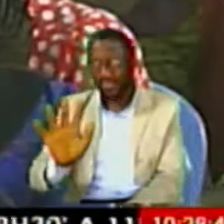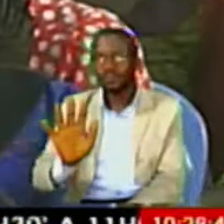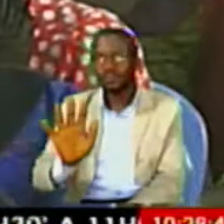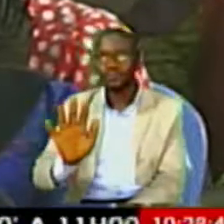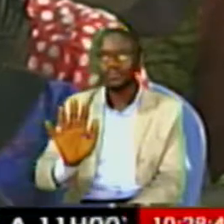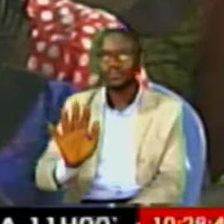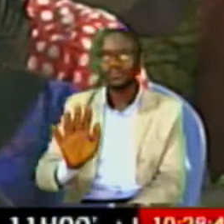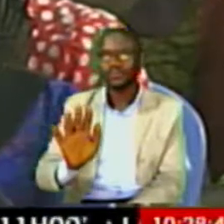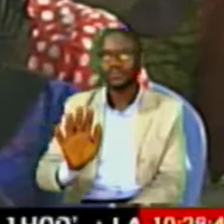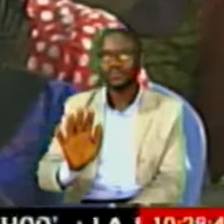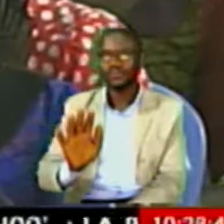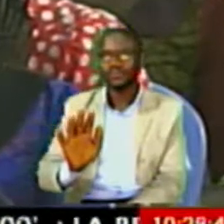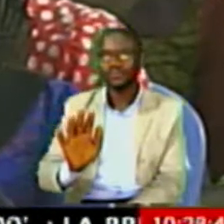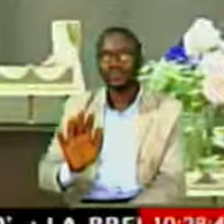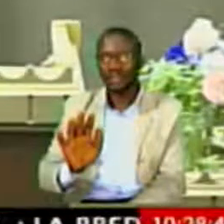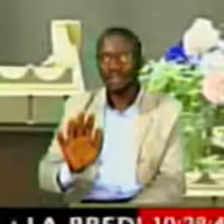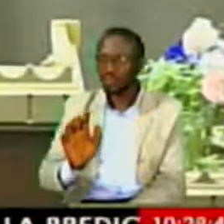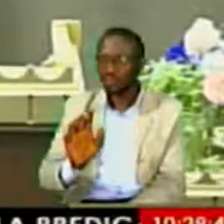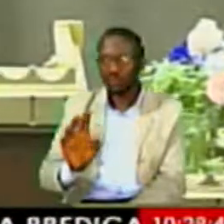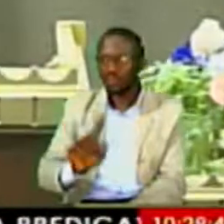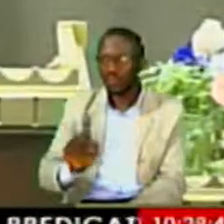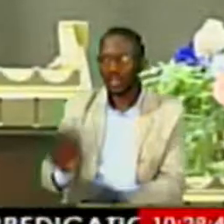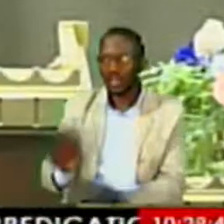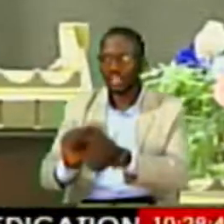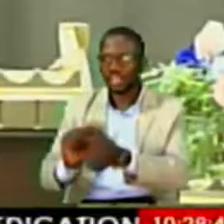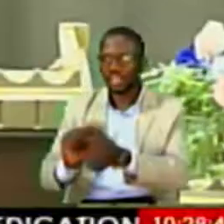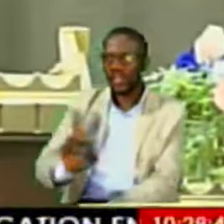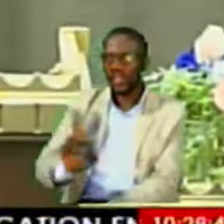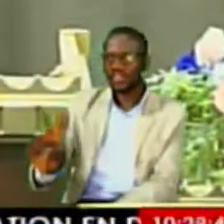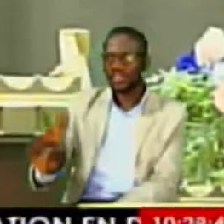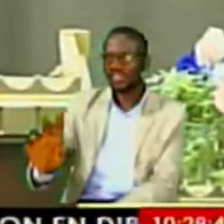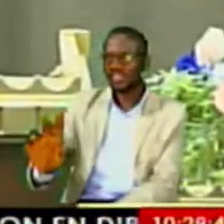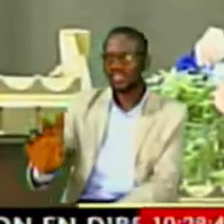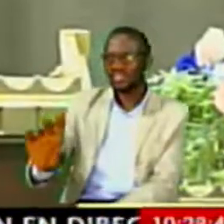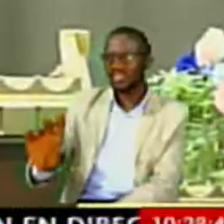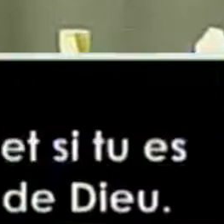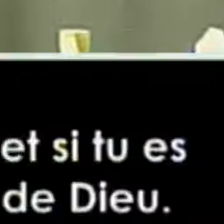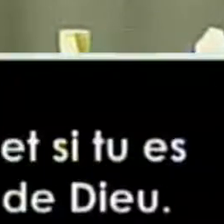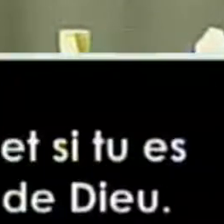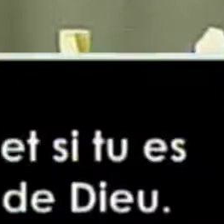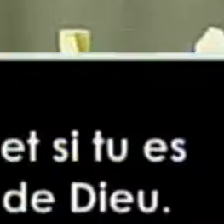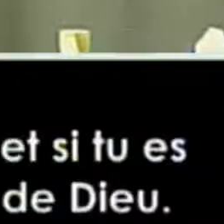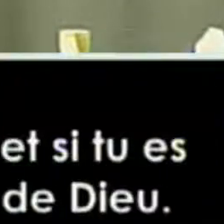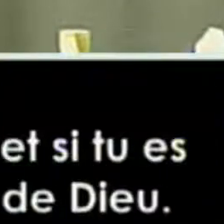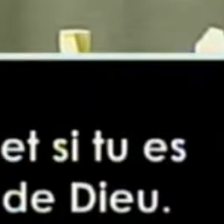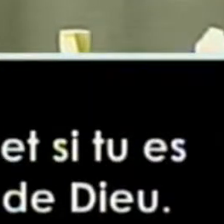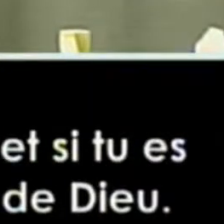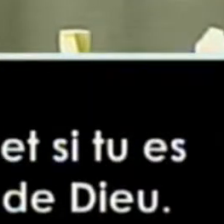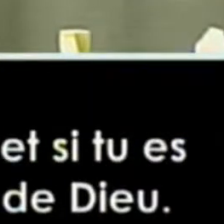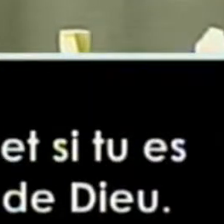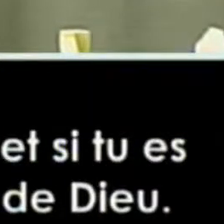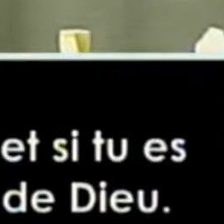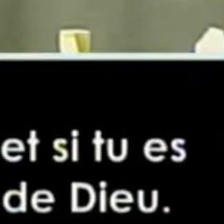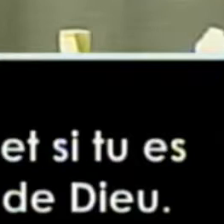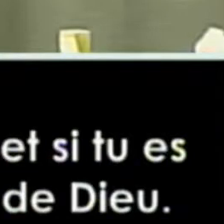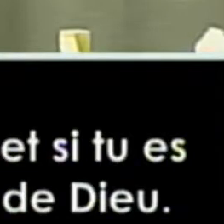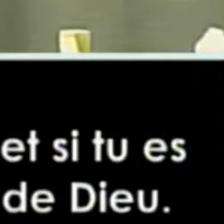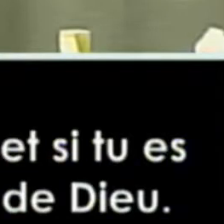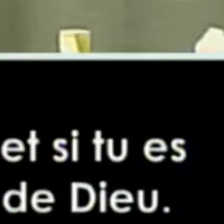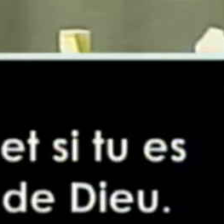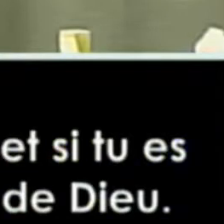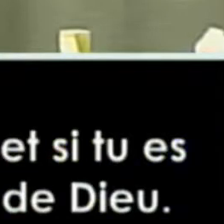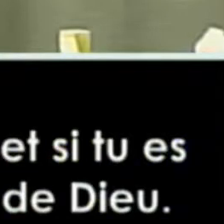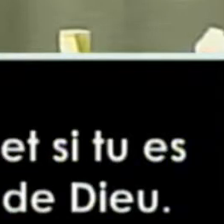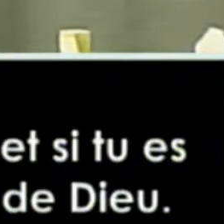5. Ou plutôt, verset 7. Or rather, verse 7. Ainsi tu n'es plus esclave. Therefore, you are no longer a slave.